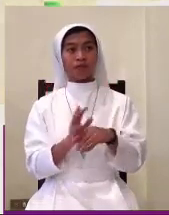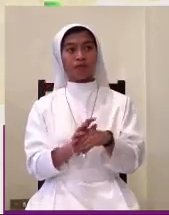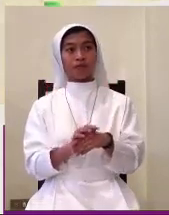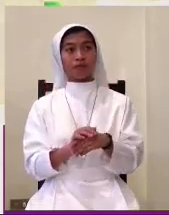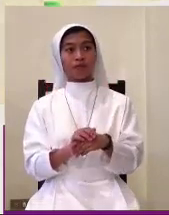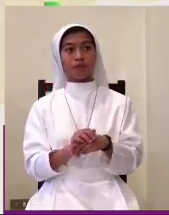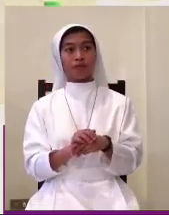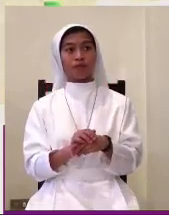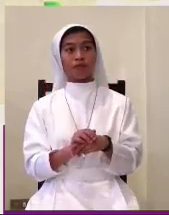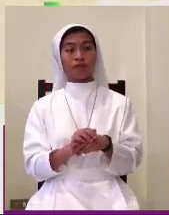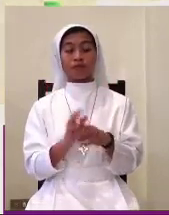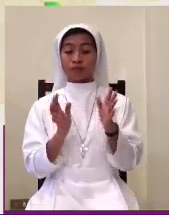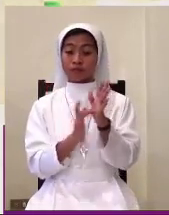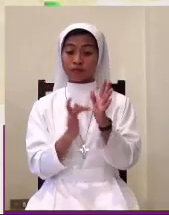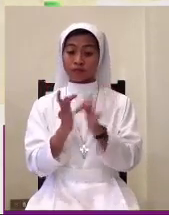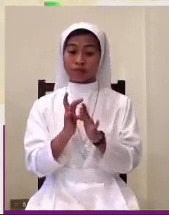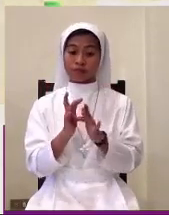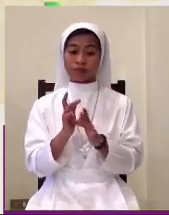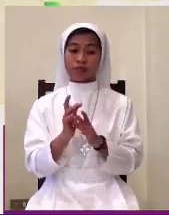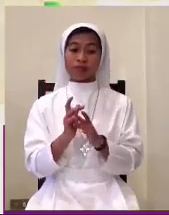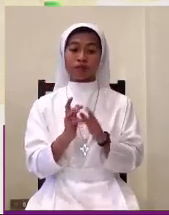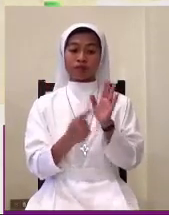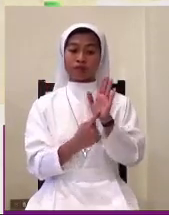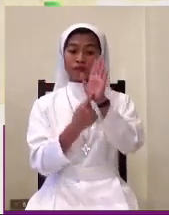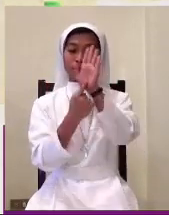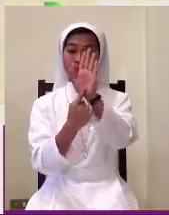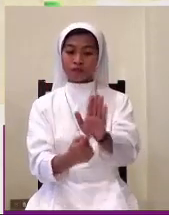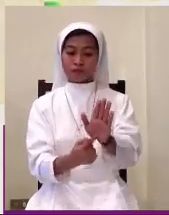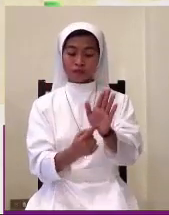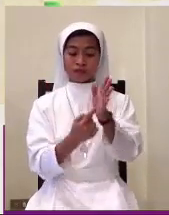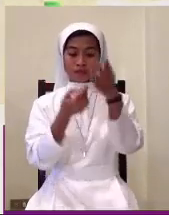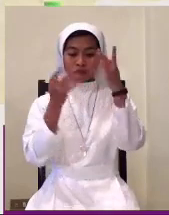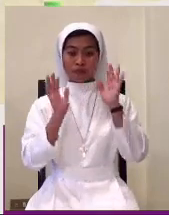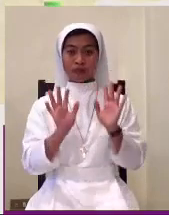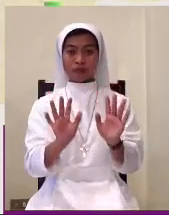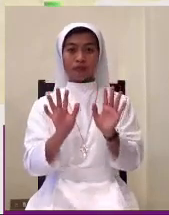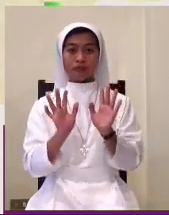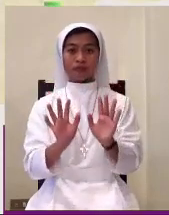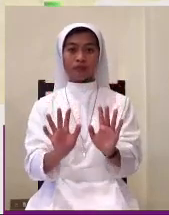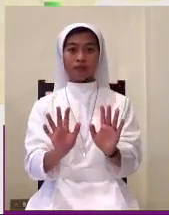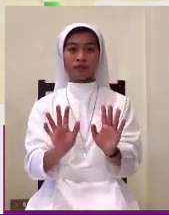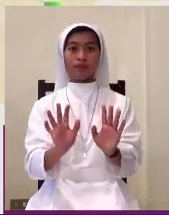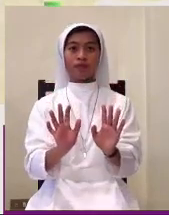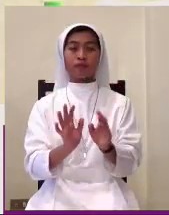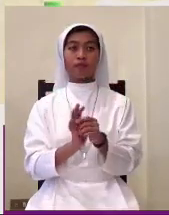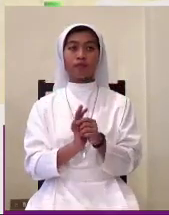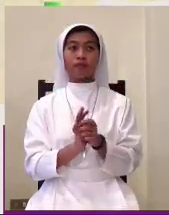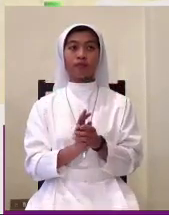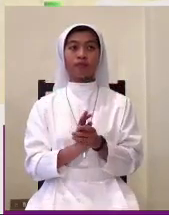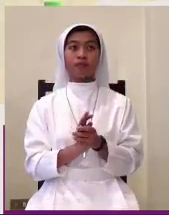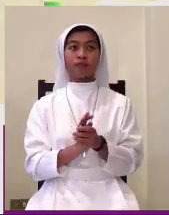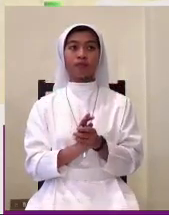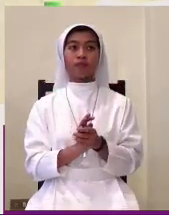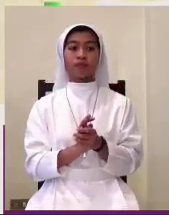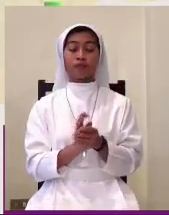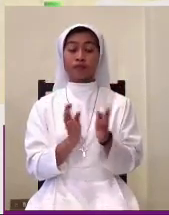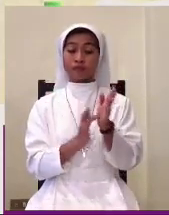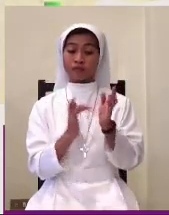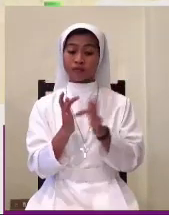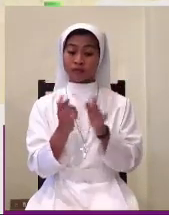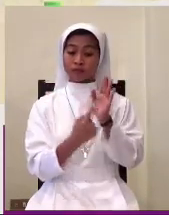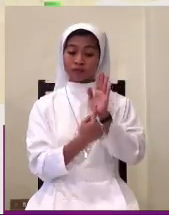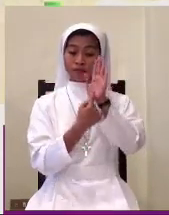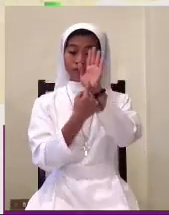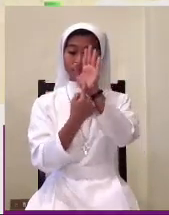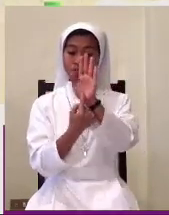are miracles, wonderful deeds of the Lord to show that Jesus has the power coming